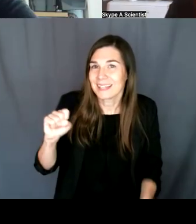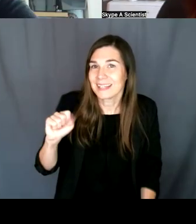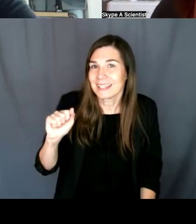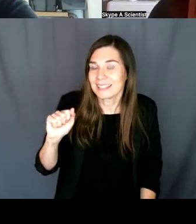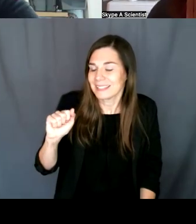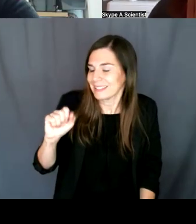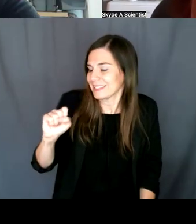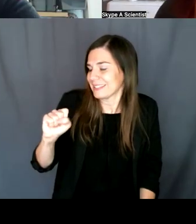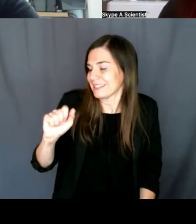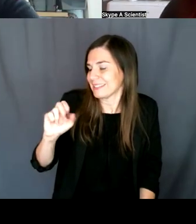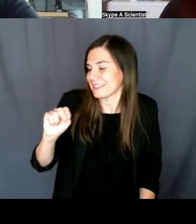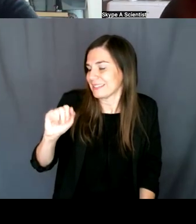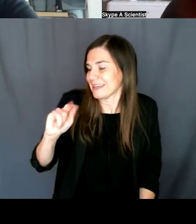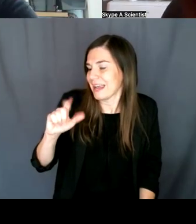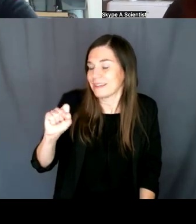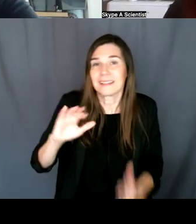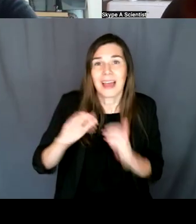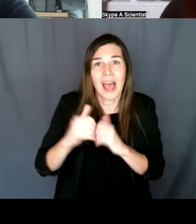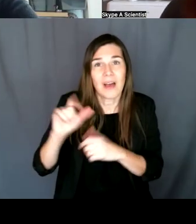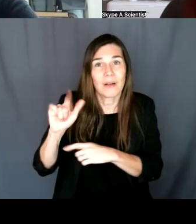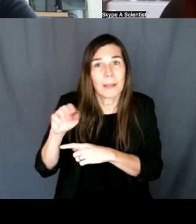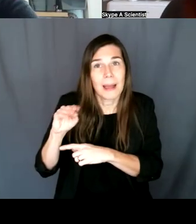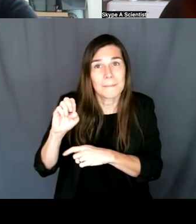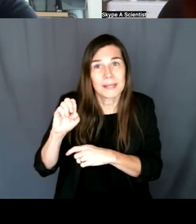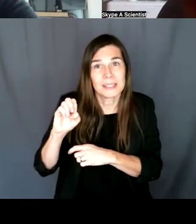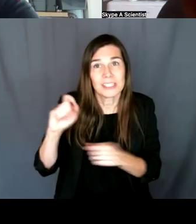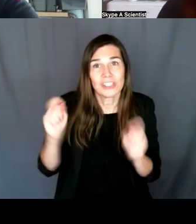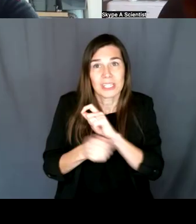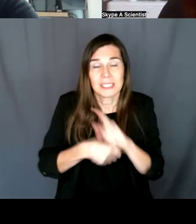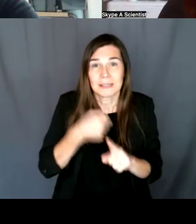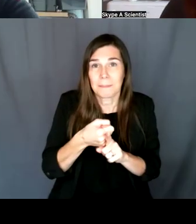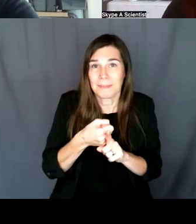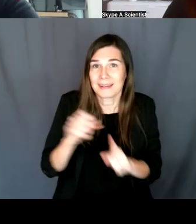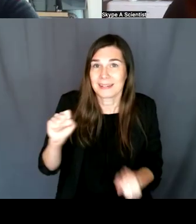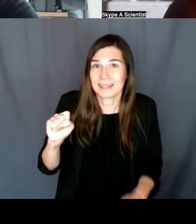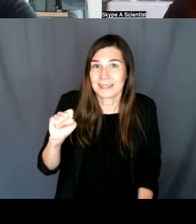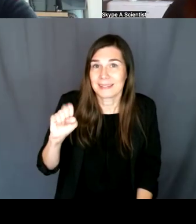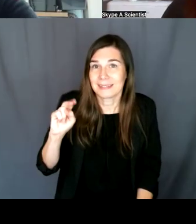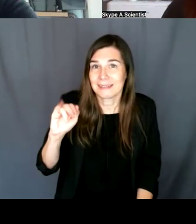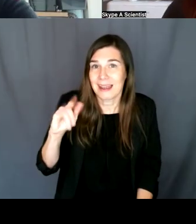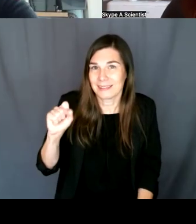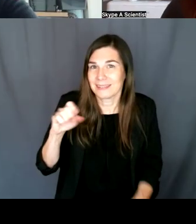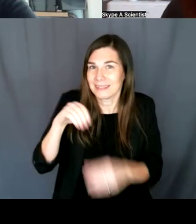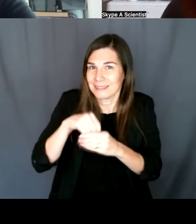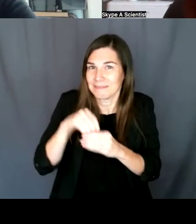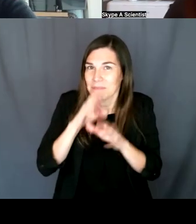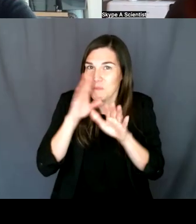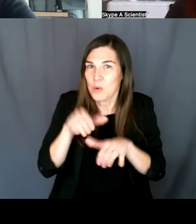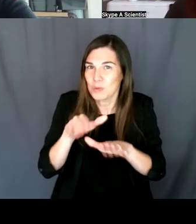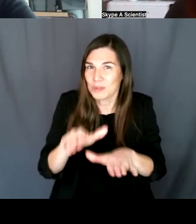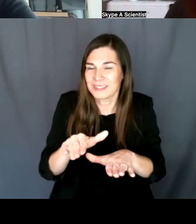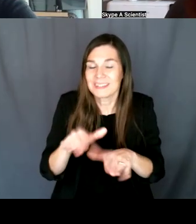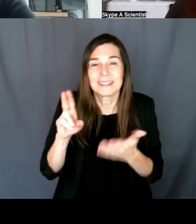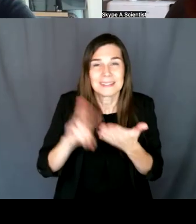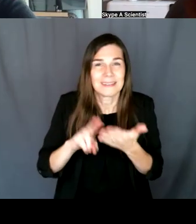is affecting ocean snails next month, with Andy Lee. It's going to be a delight. So we hope to see you there. You can sign up